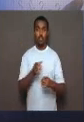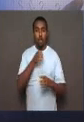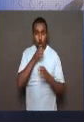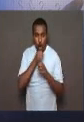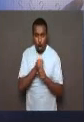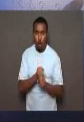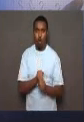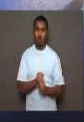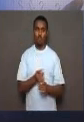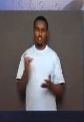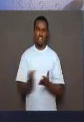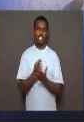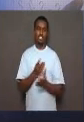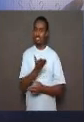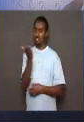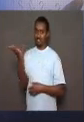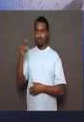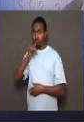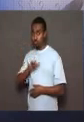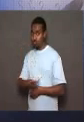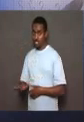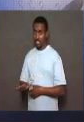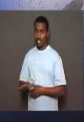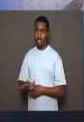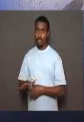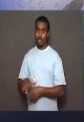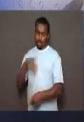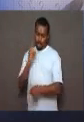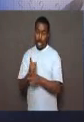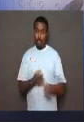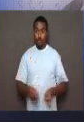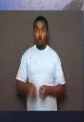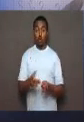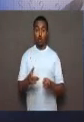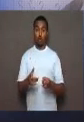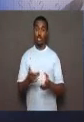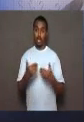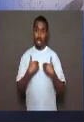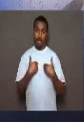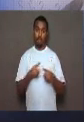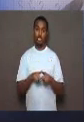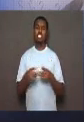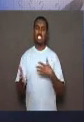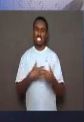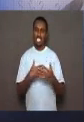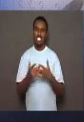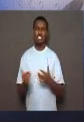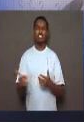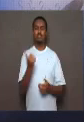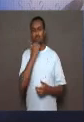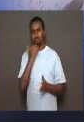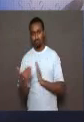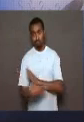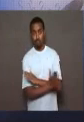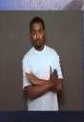seem old-fashioned to them. There is a right road, but it is narrow and easy to